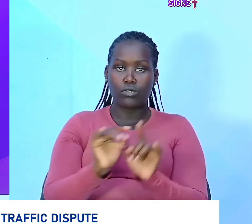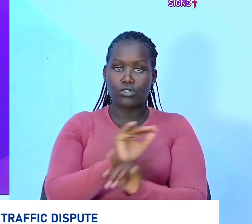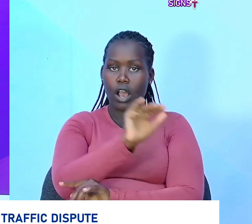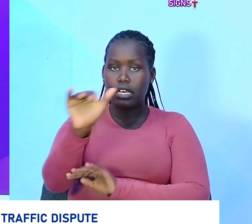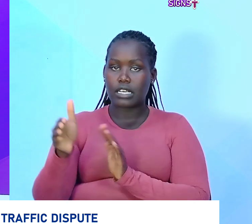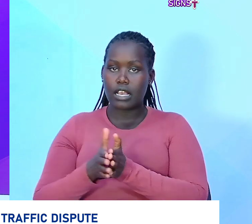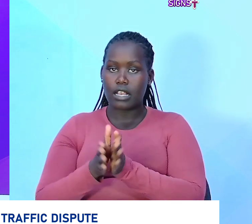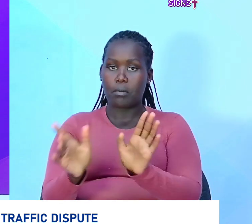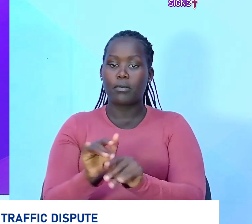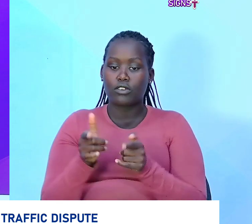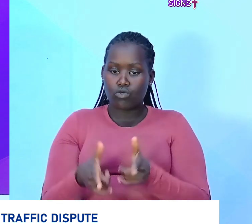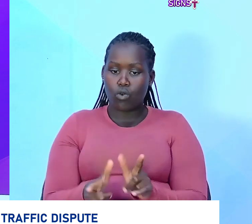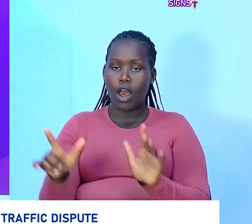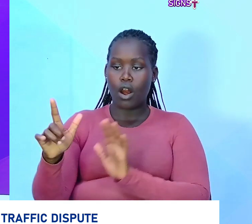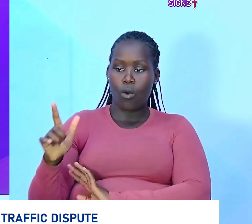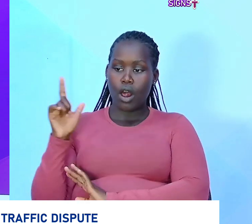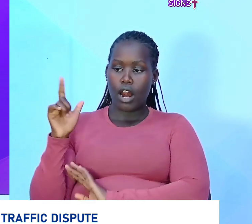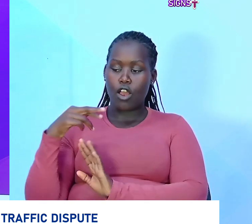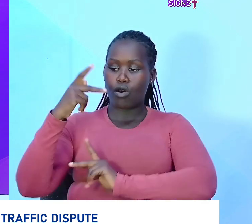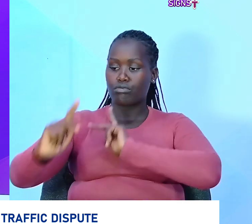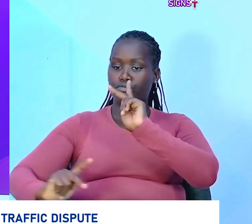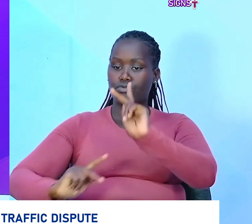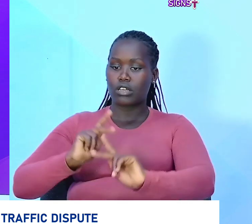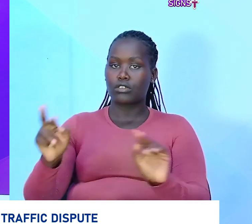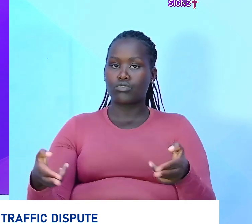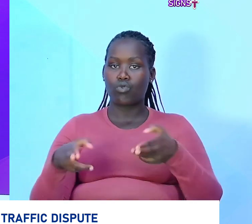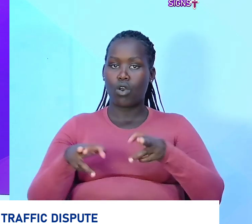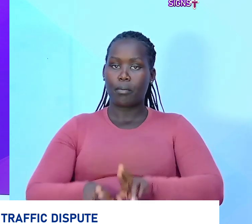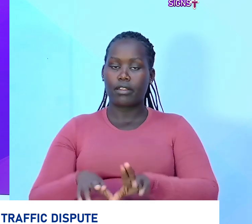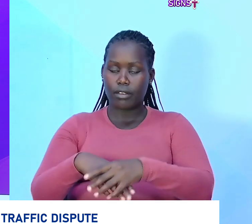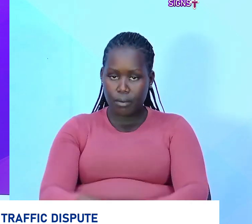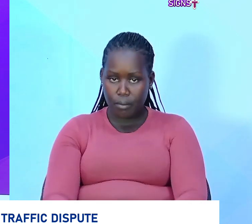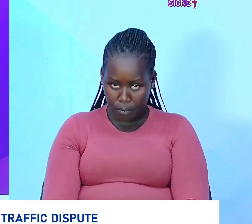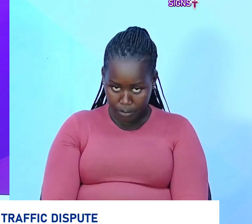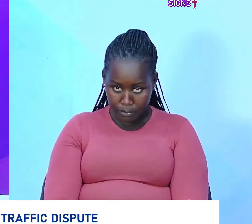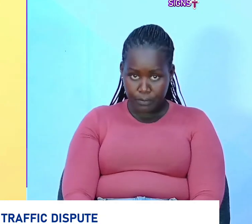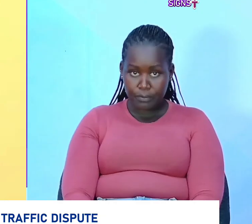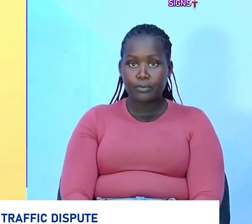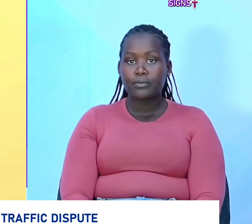to allow legal processes to take their course.